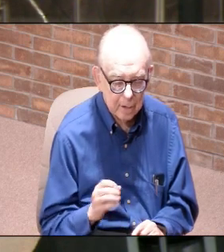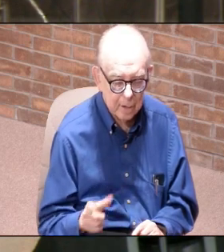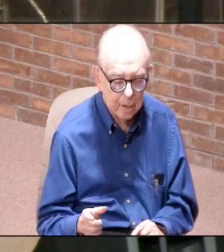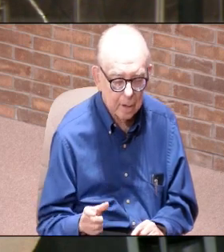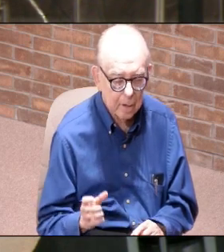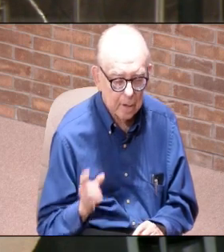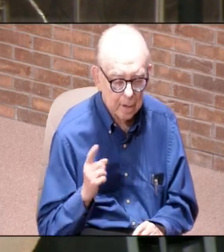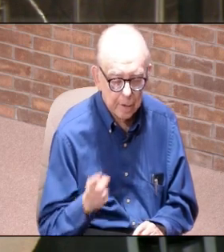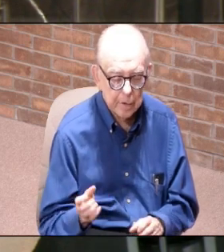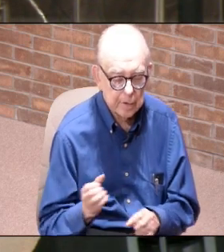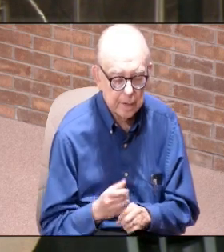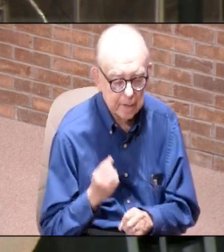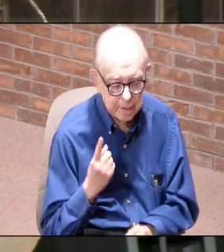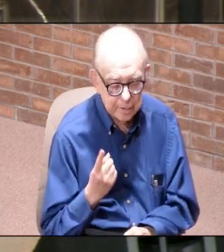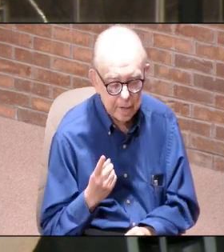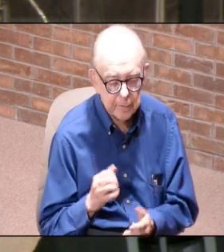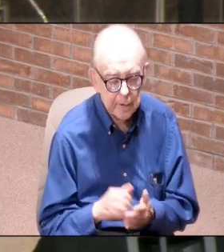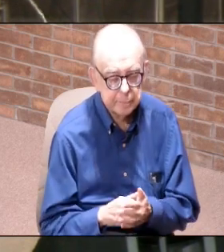they're getting it.